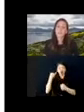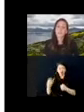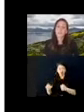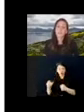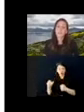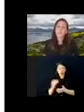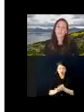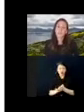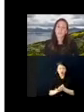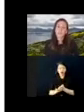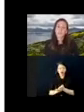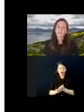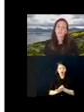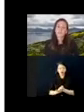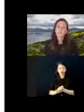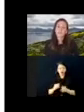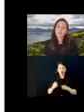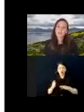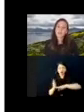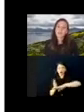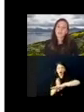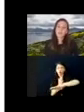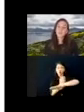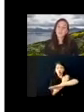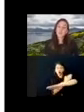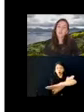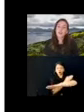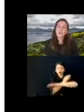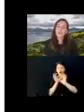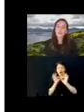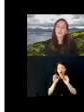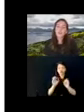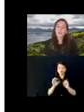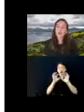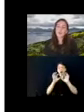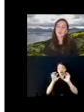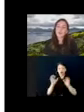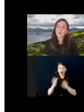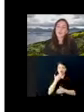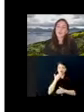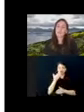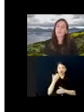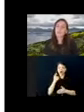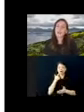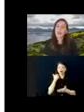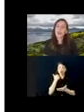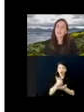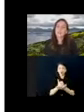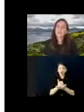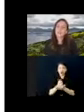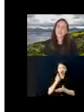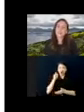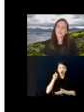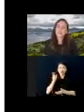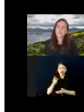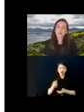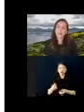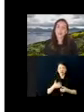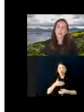many of them. So a key question here is, what can platforms do to help MSMEs thrive on the